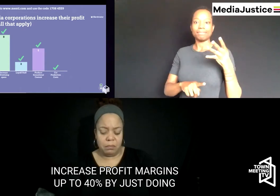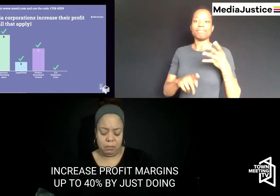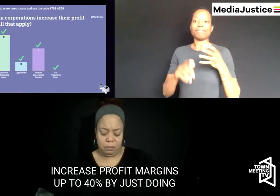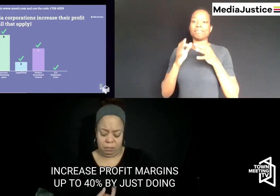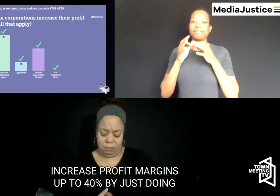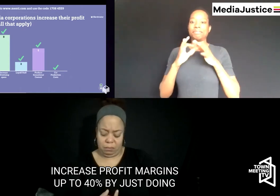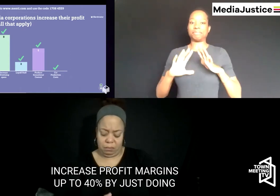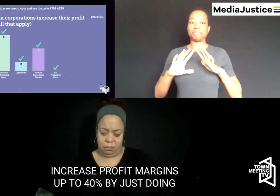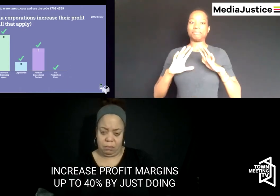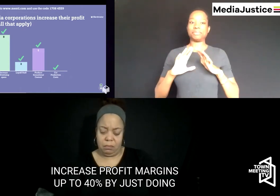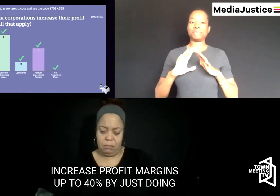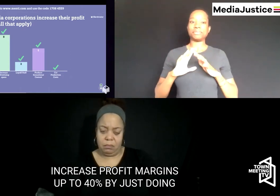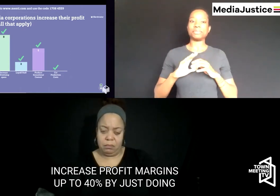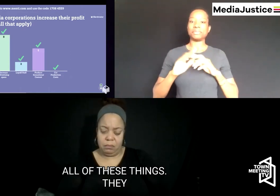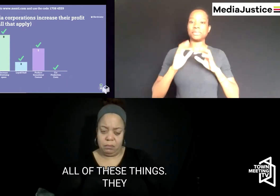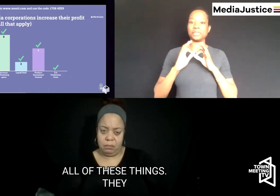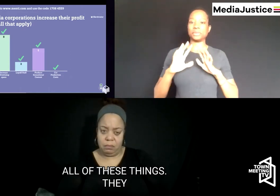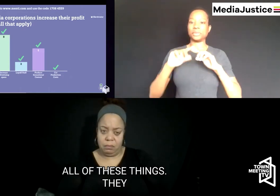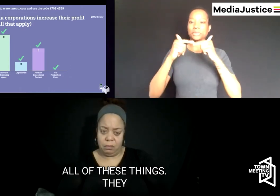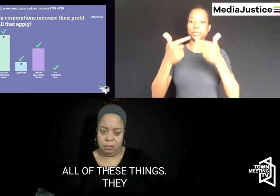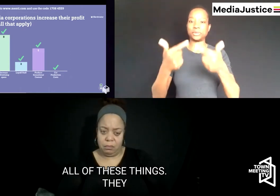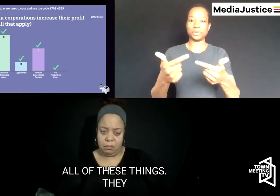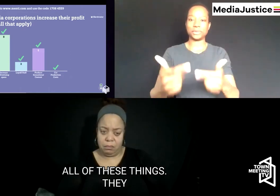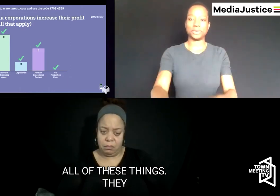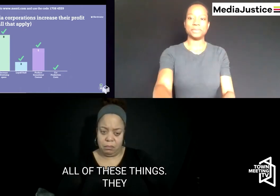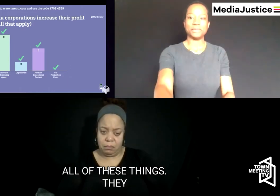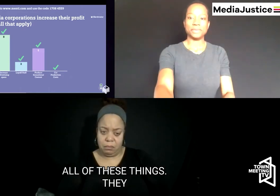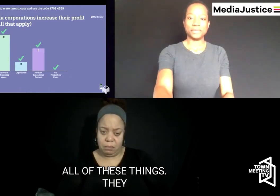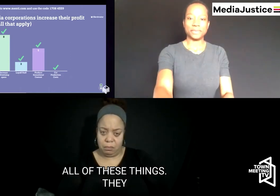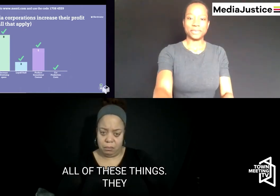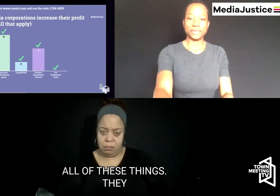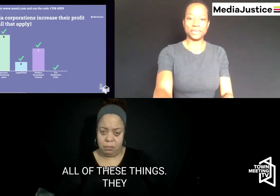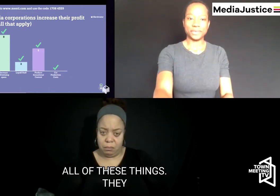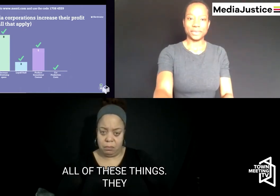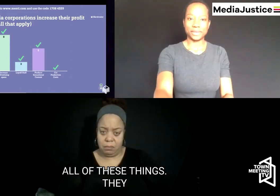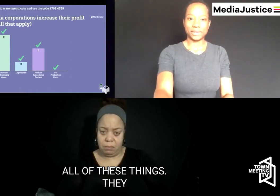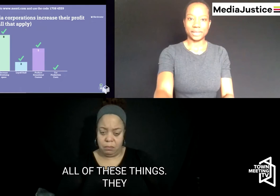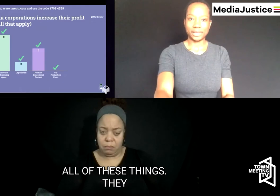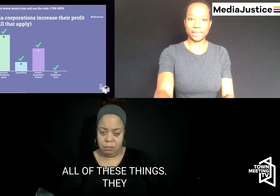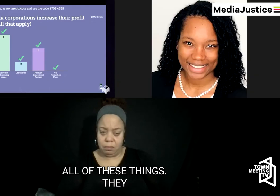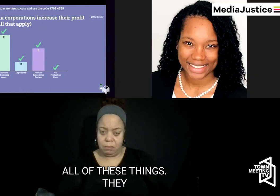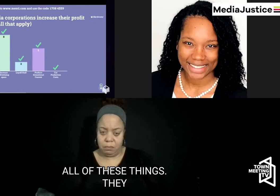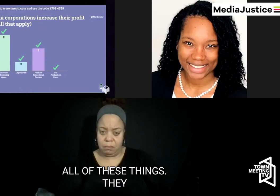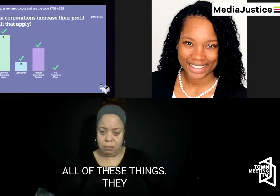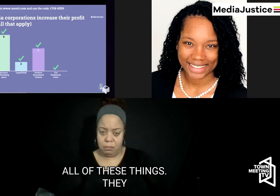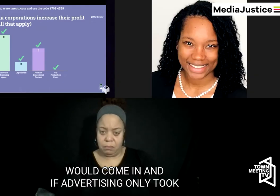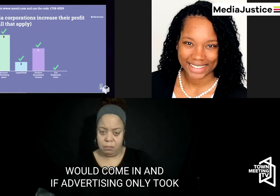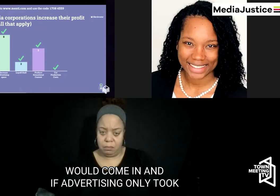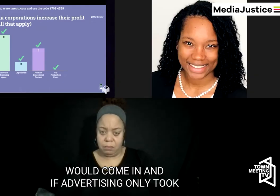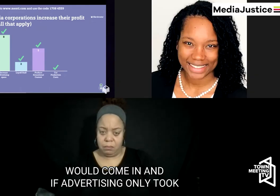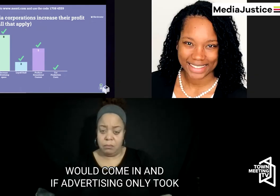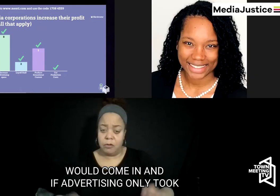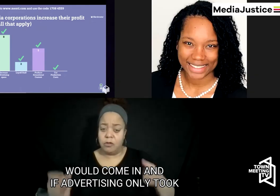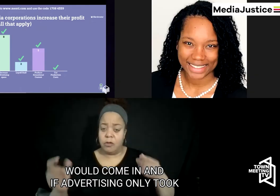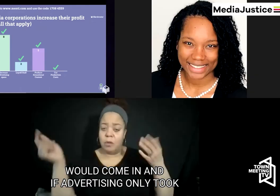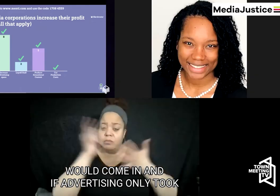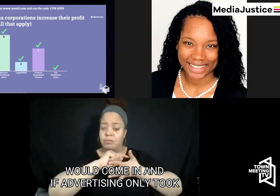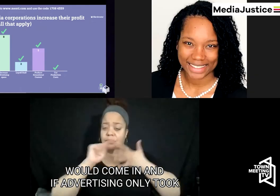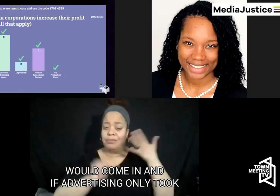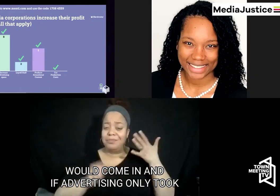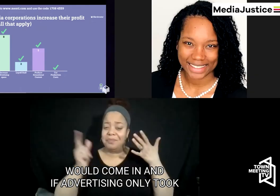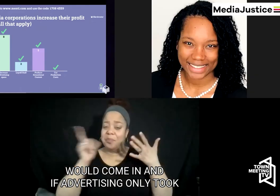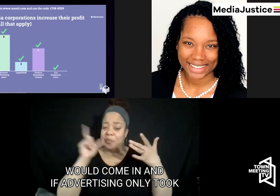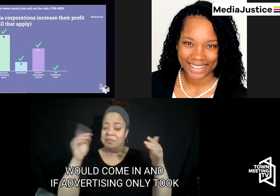and the, you know, if advertising only took up 10% of the space in the newspaper, they would come